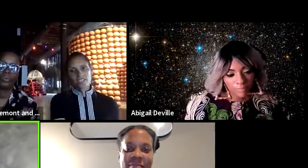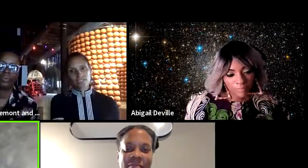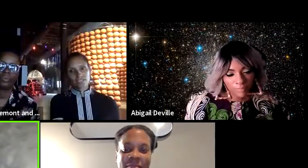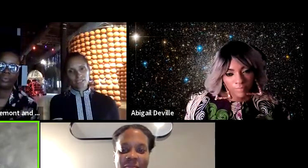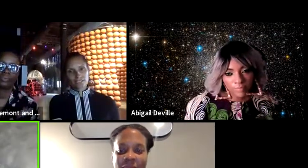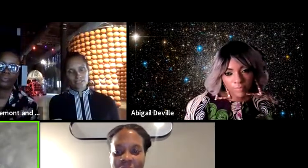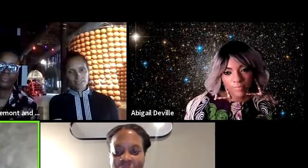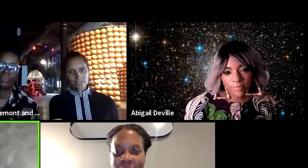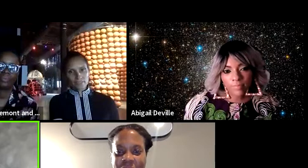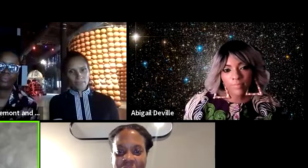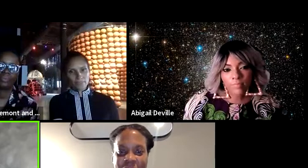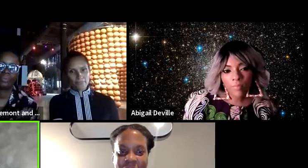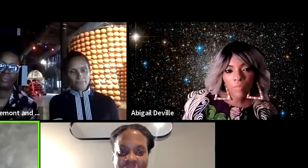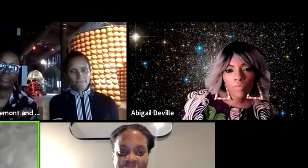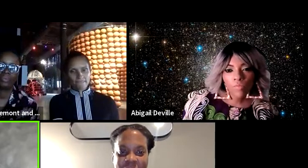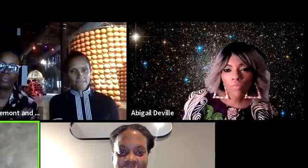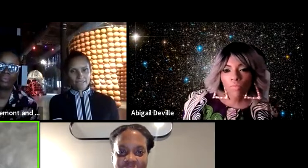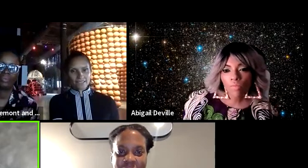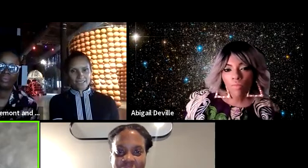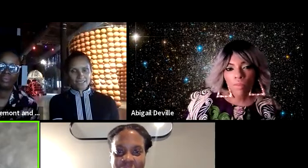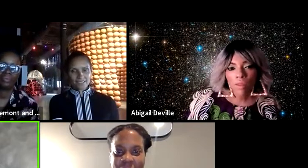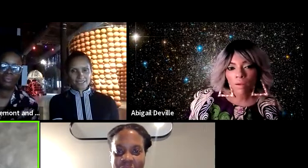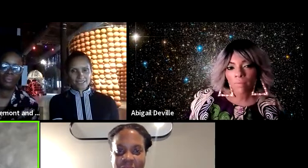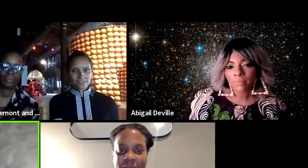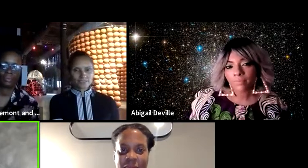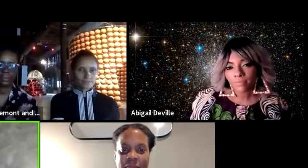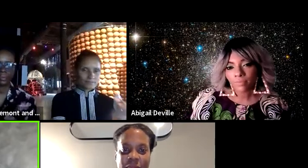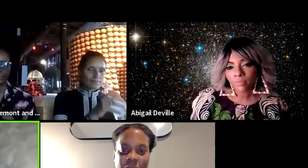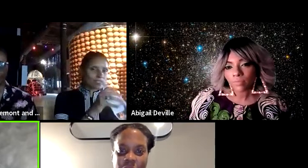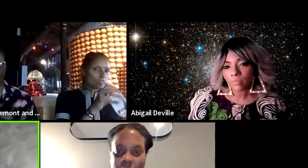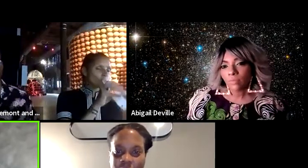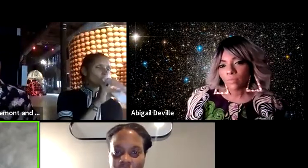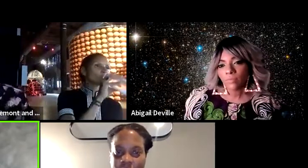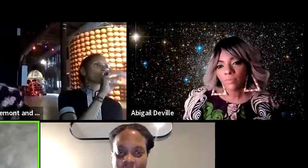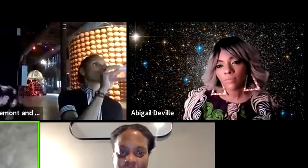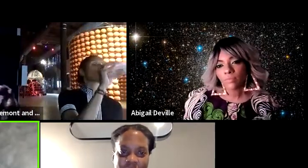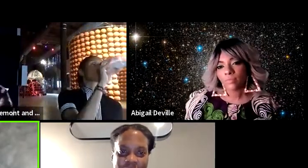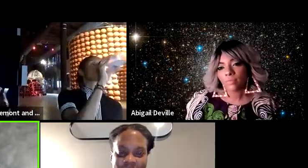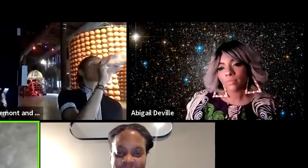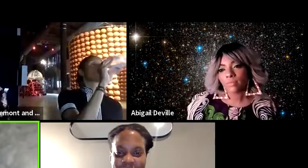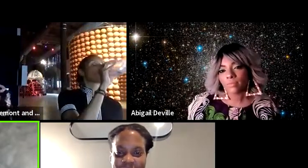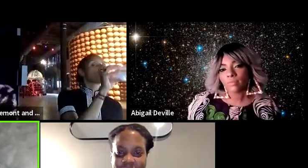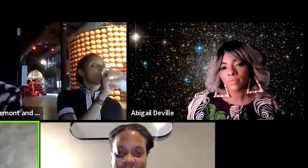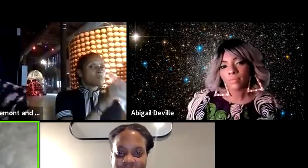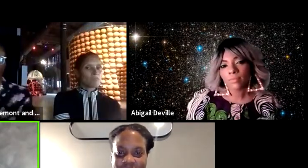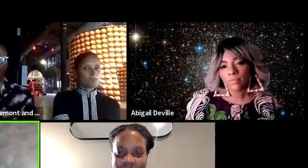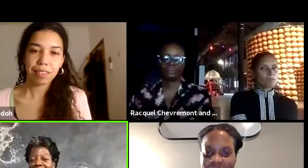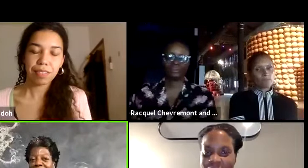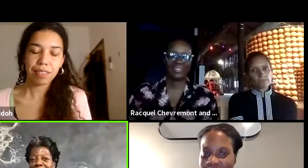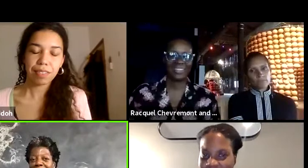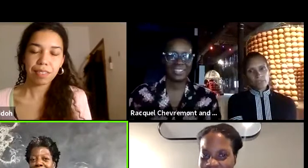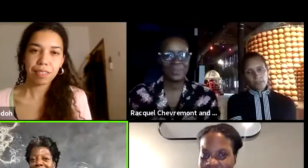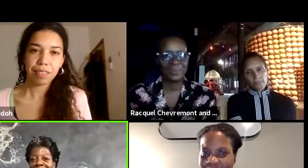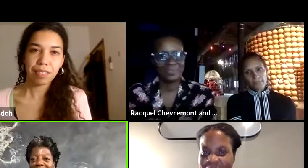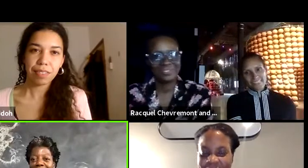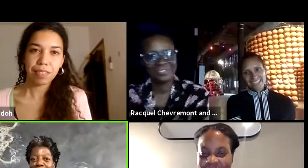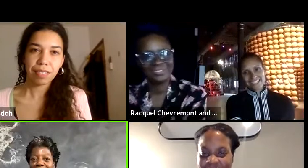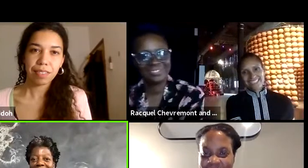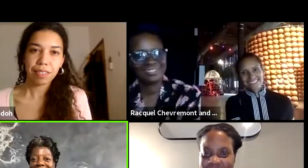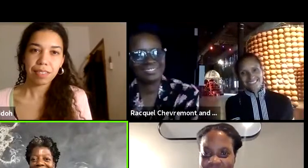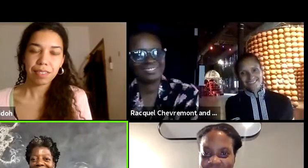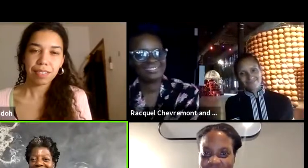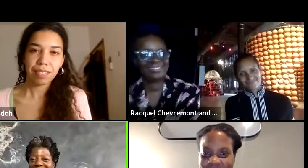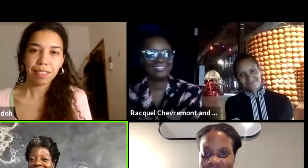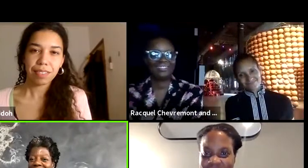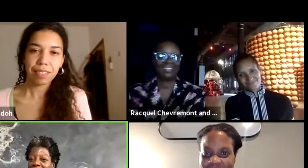now going to invite my colleague Dayan Huff to join us, and she's going to moderate the Q&A. So please.